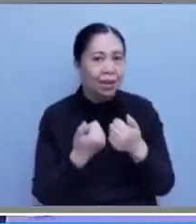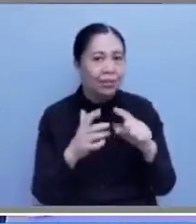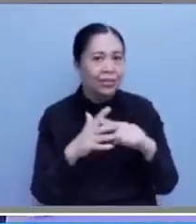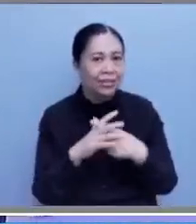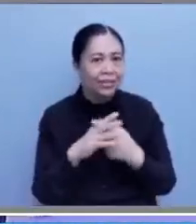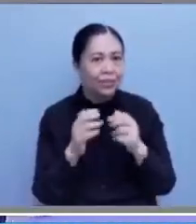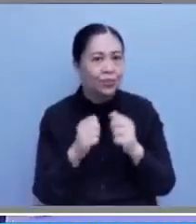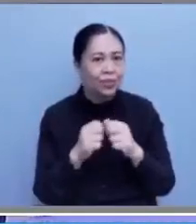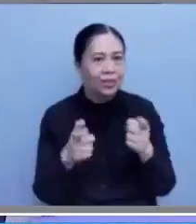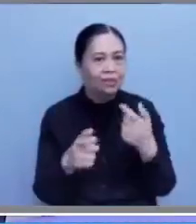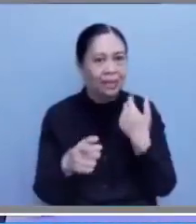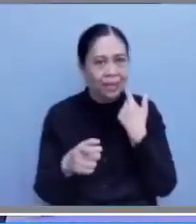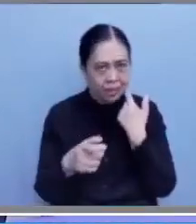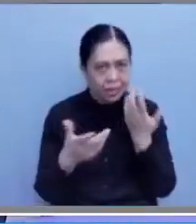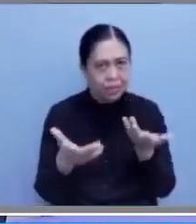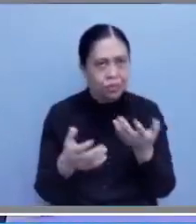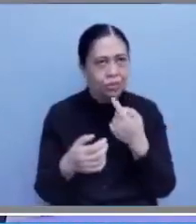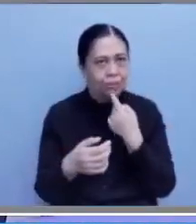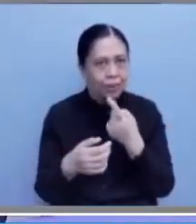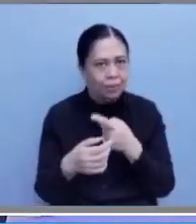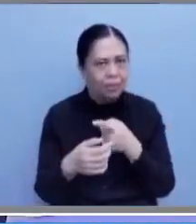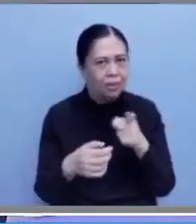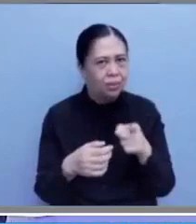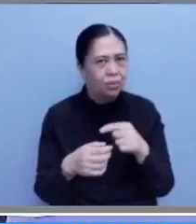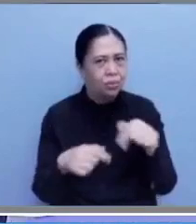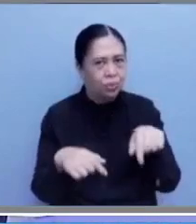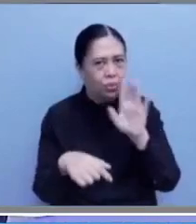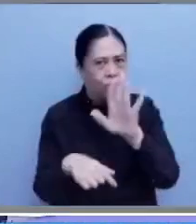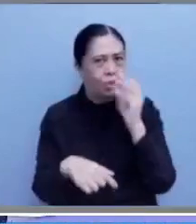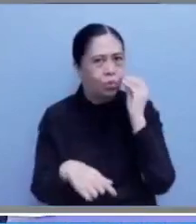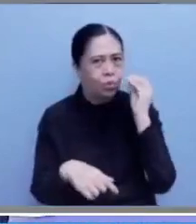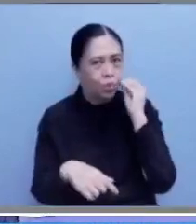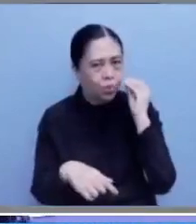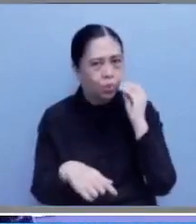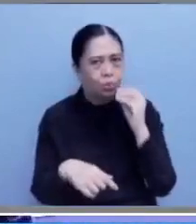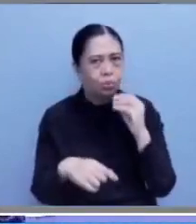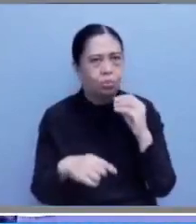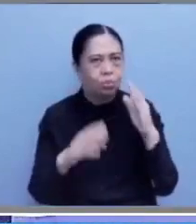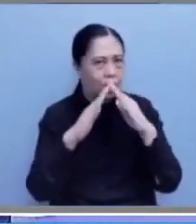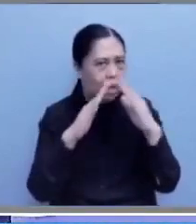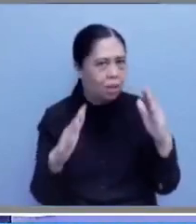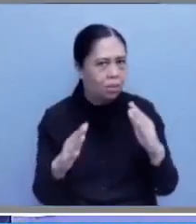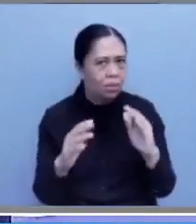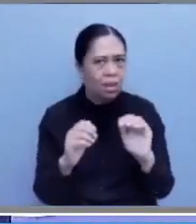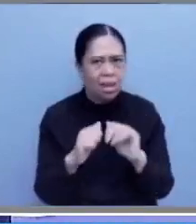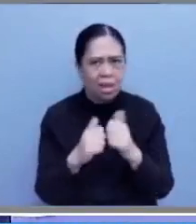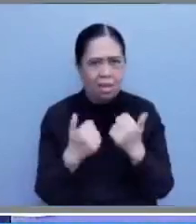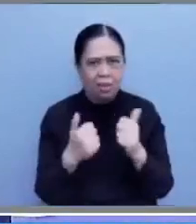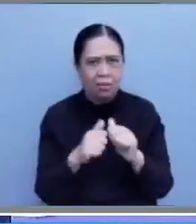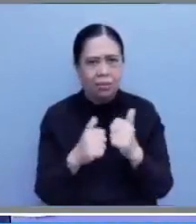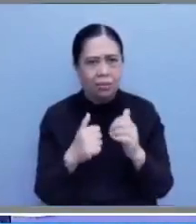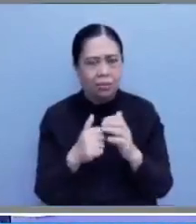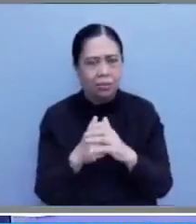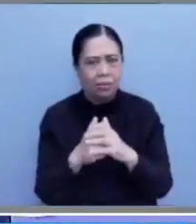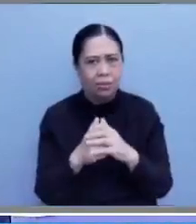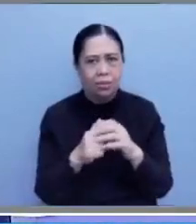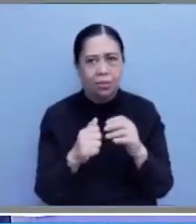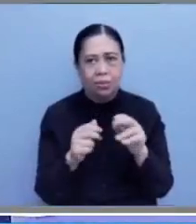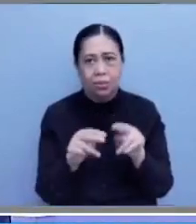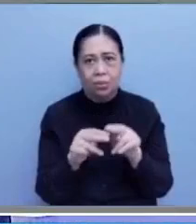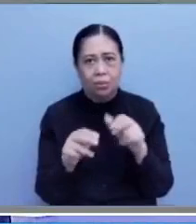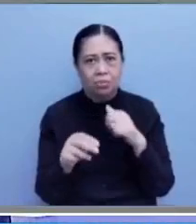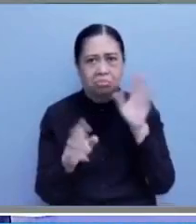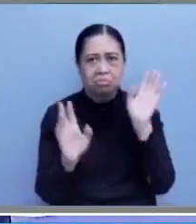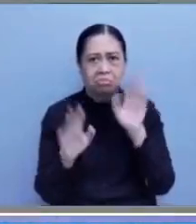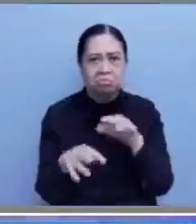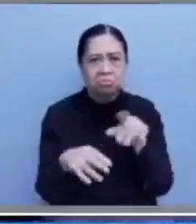Kasi di ba syempre, you said it's in your own backyard. So yeah. How was that? I mean, normally we don't mind the ants,